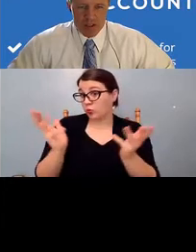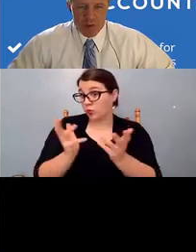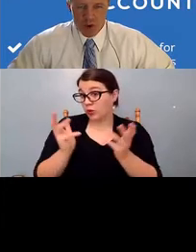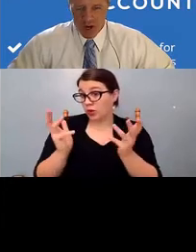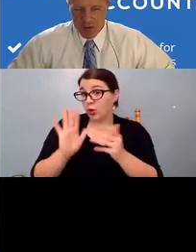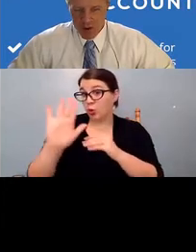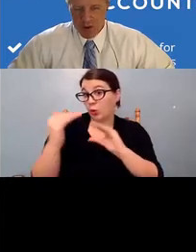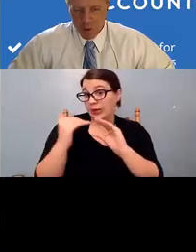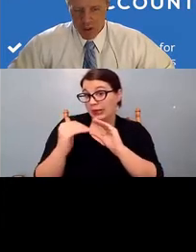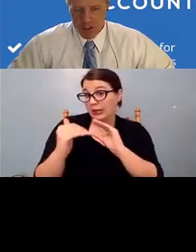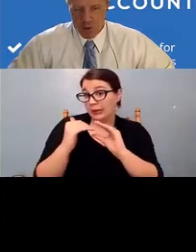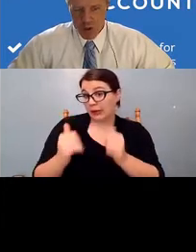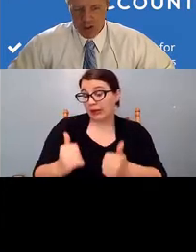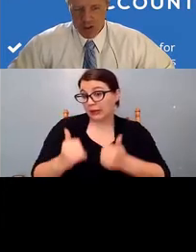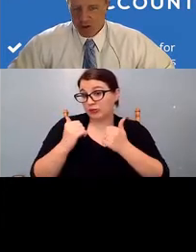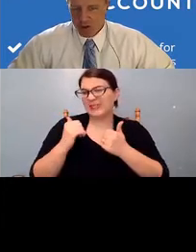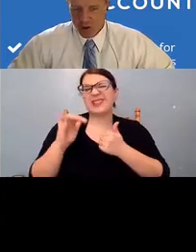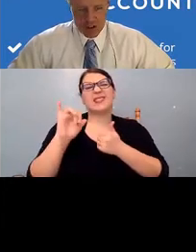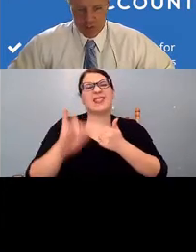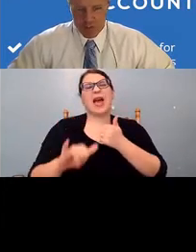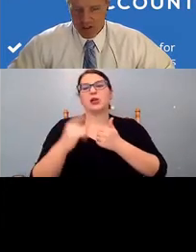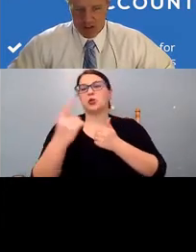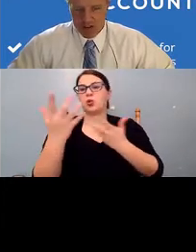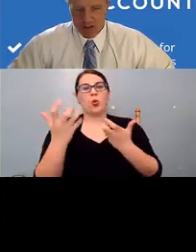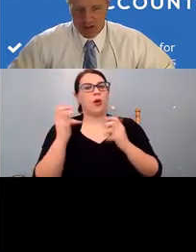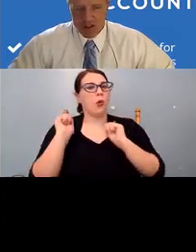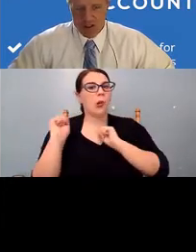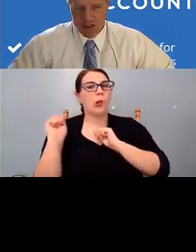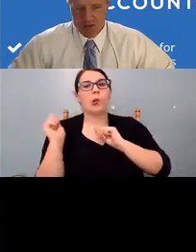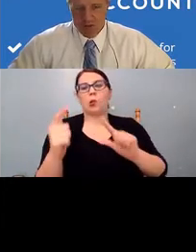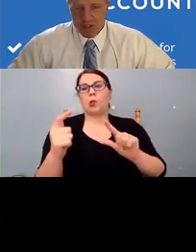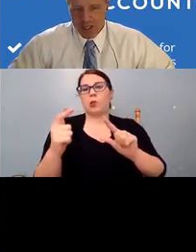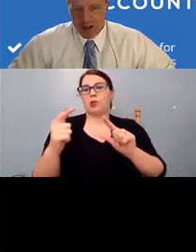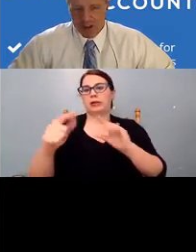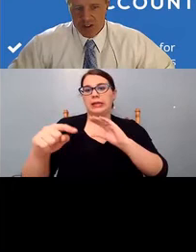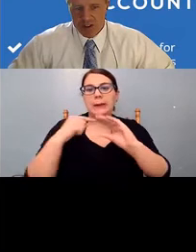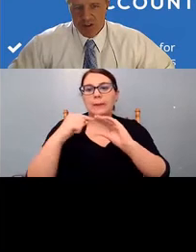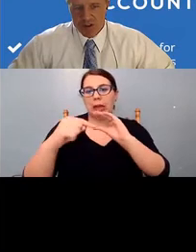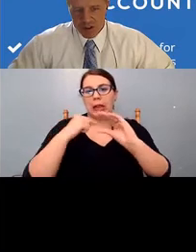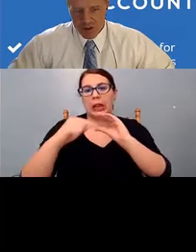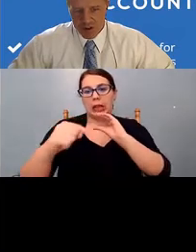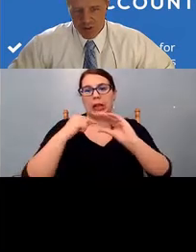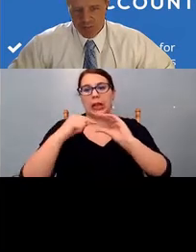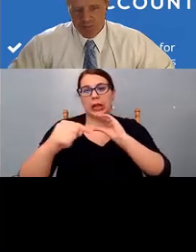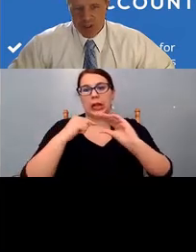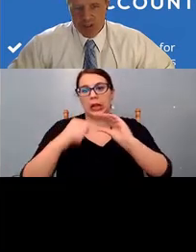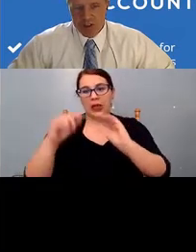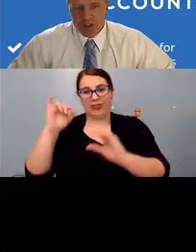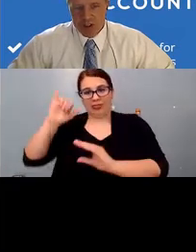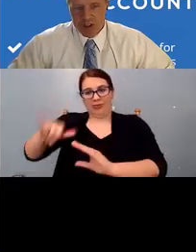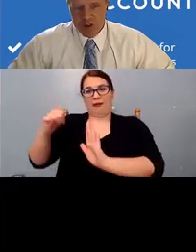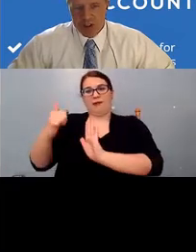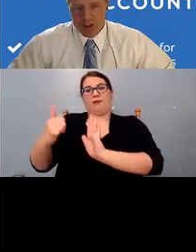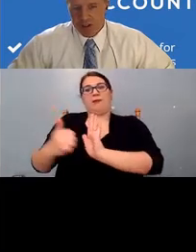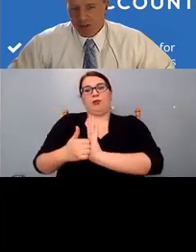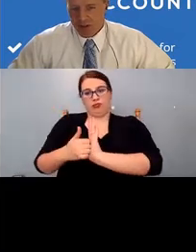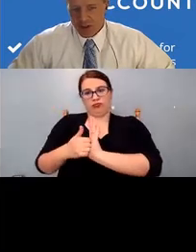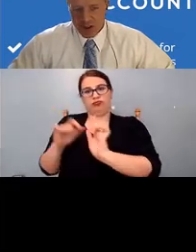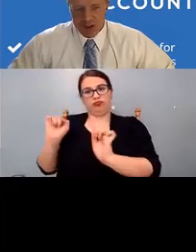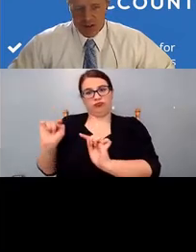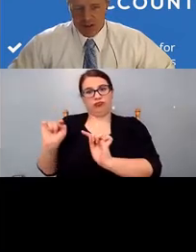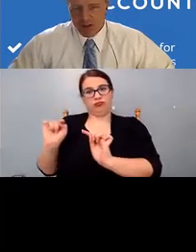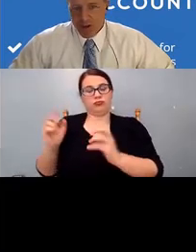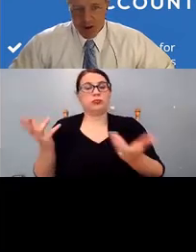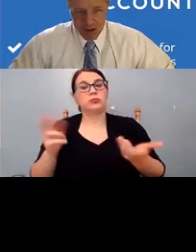be the primary one you want all correspondence from the account to go to. So, you know, if